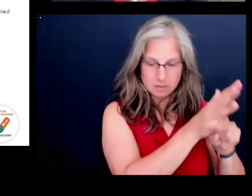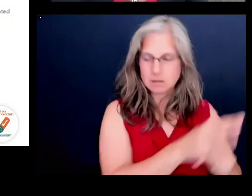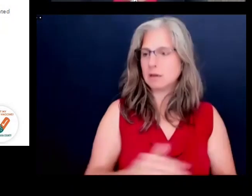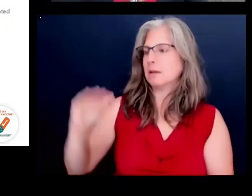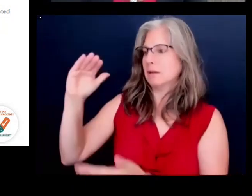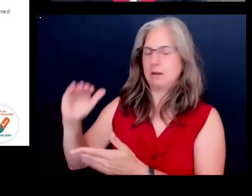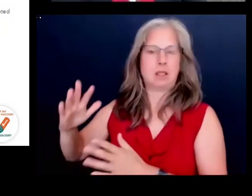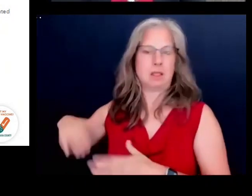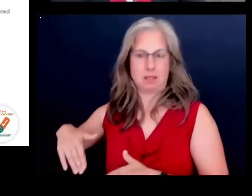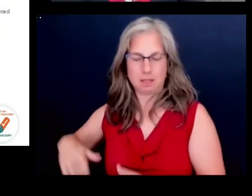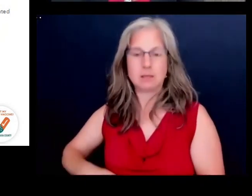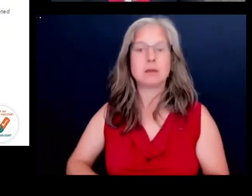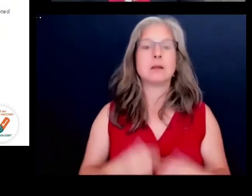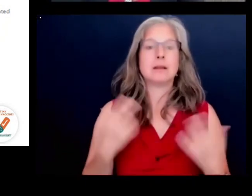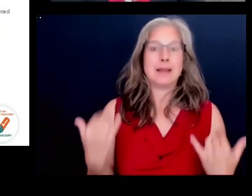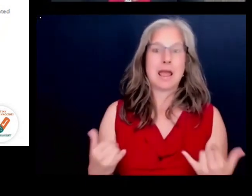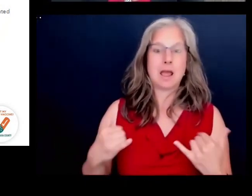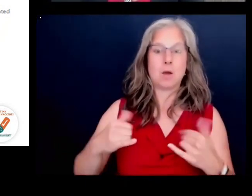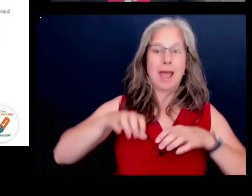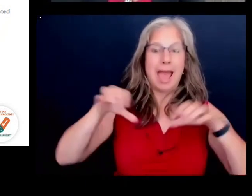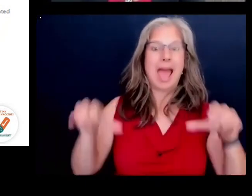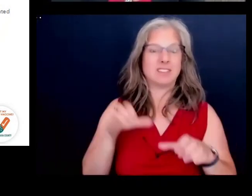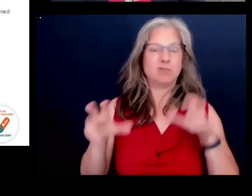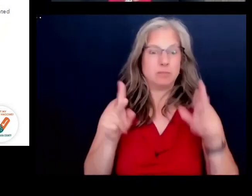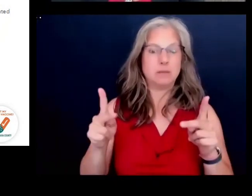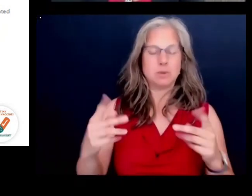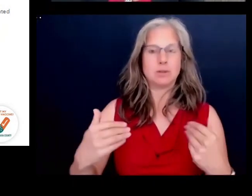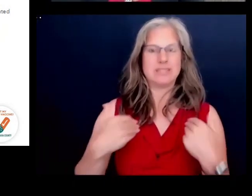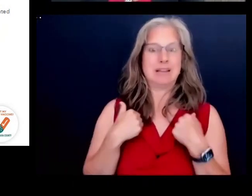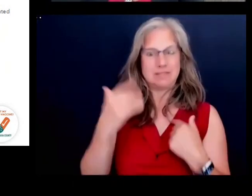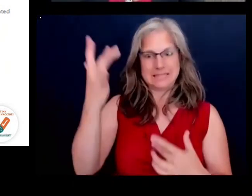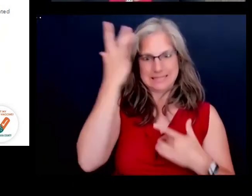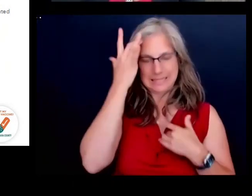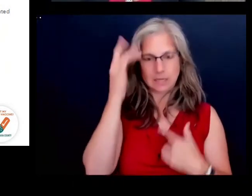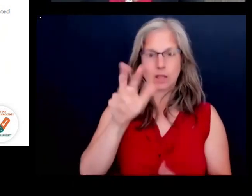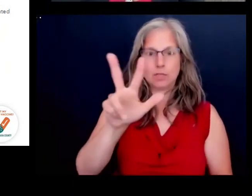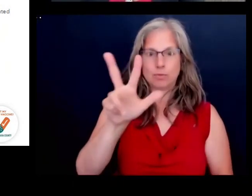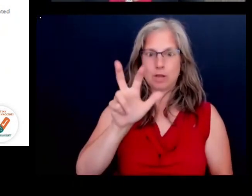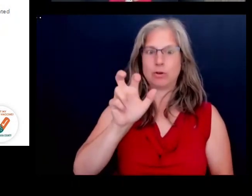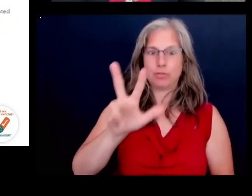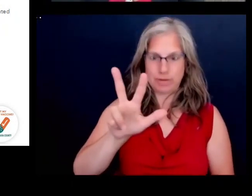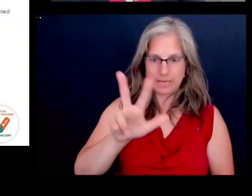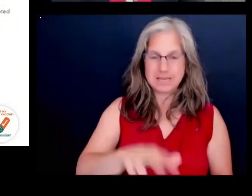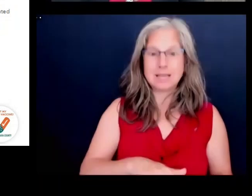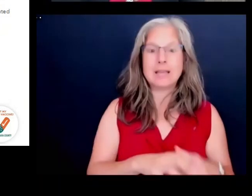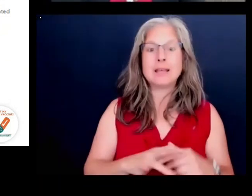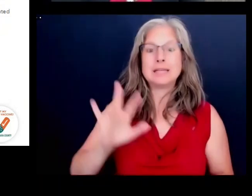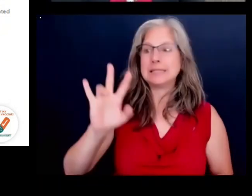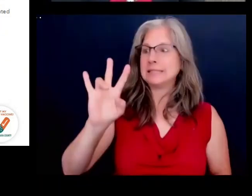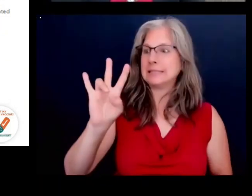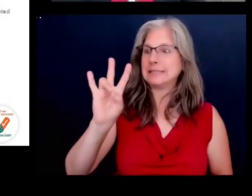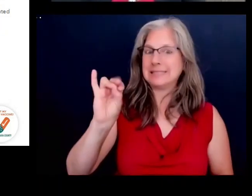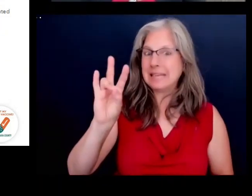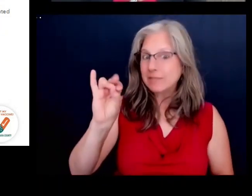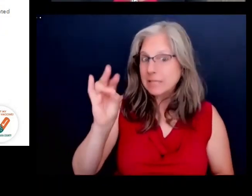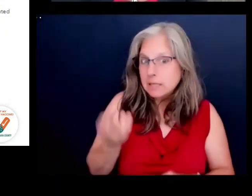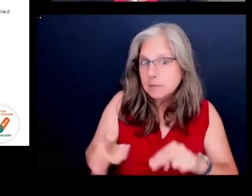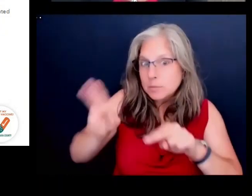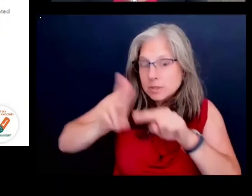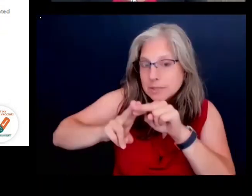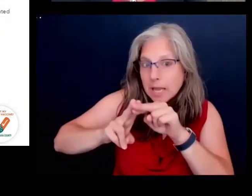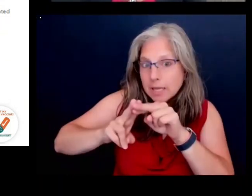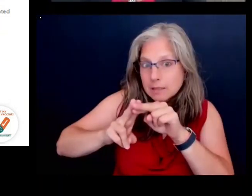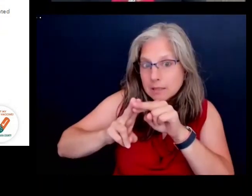cases stands at 303, and that is a 70% increase from